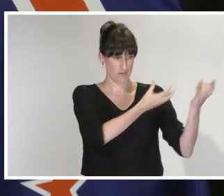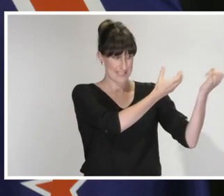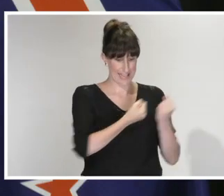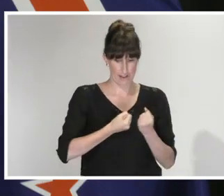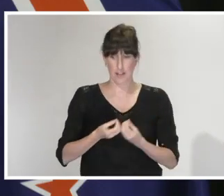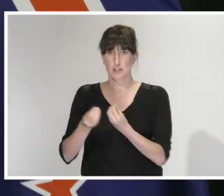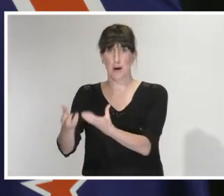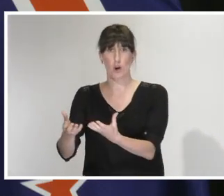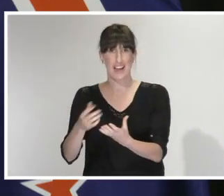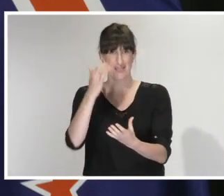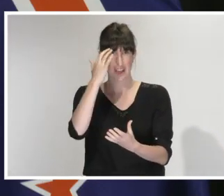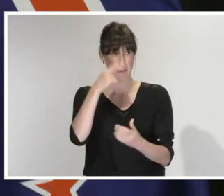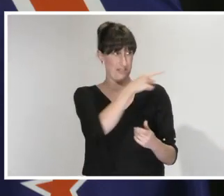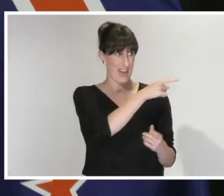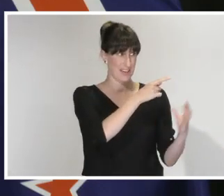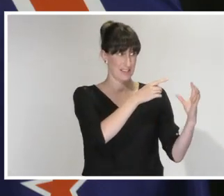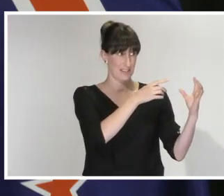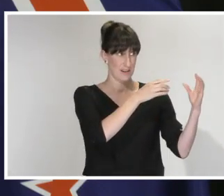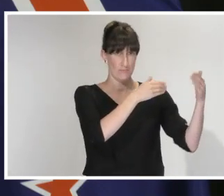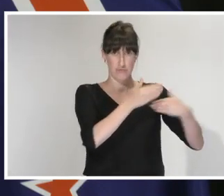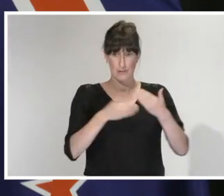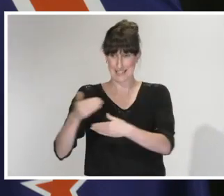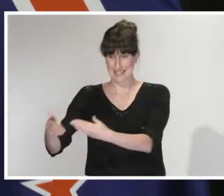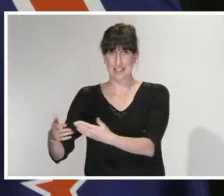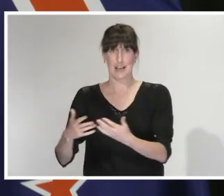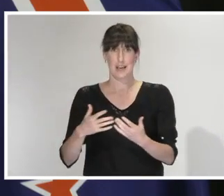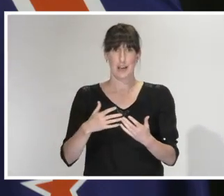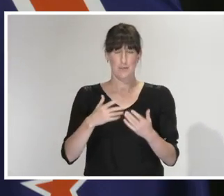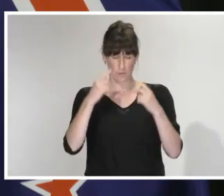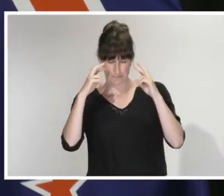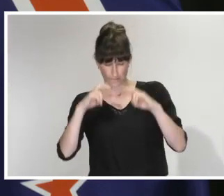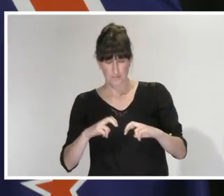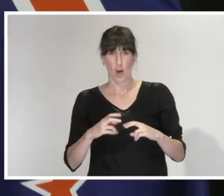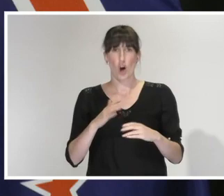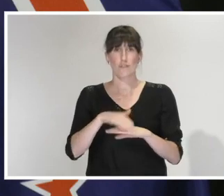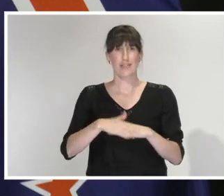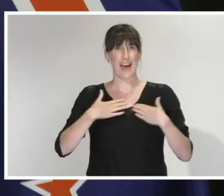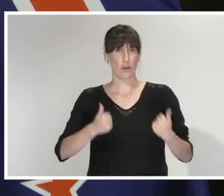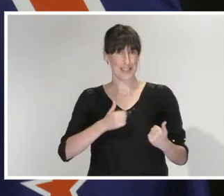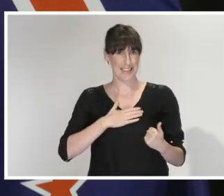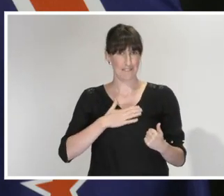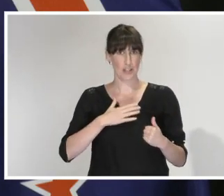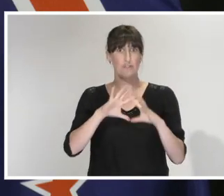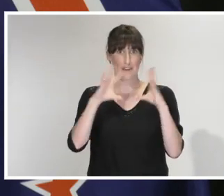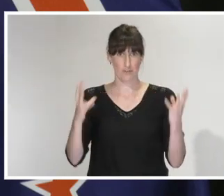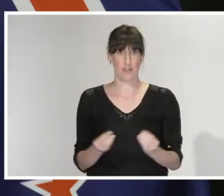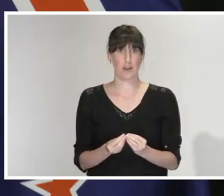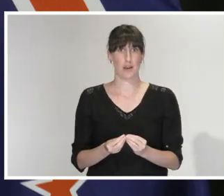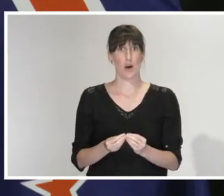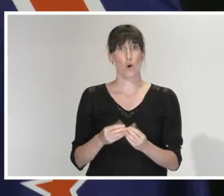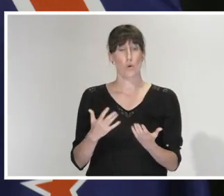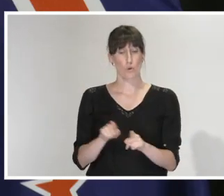do because it will be critical. Equally for your workforce, what measures have you got in place so that people can use appropriate social